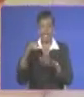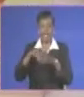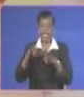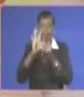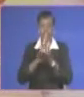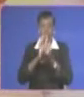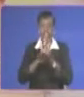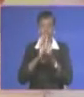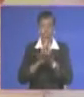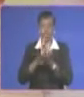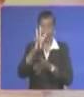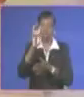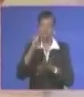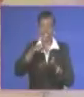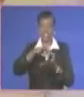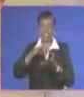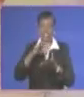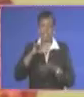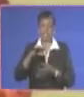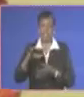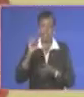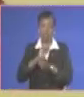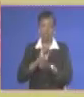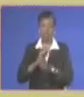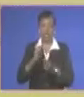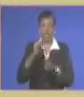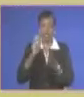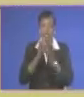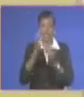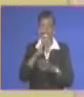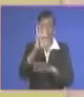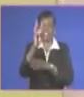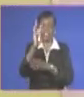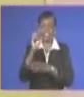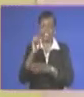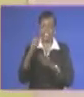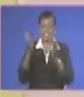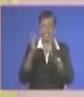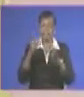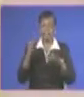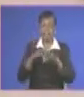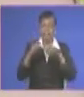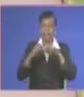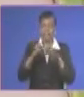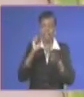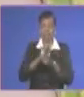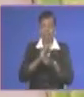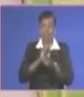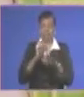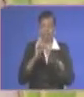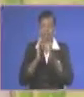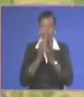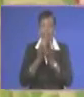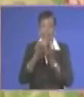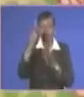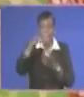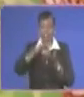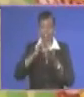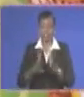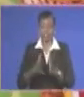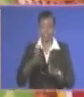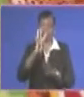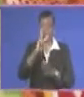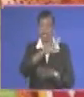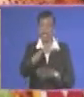included 40 spelling workbooks and 60 math workbooks for 4th and 6th grade students. The group's director of outreach and